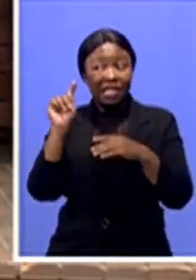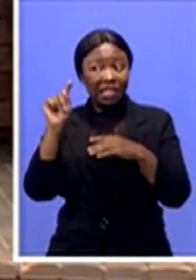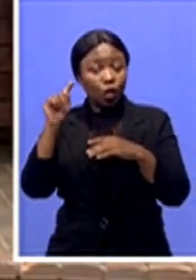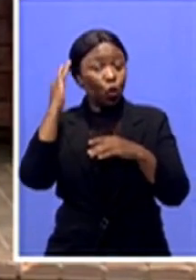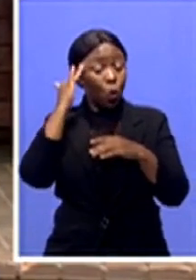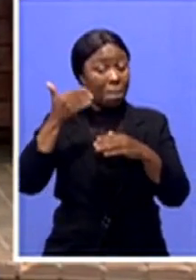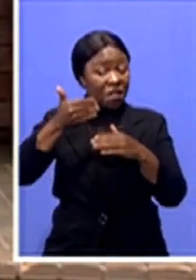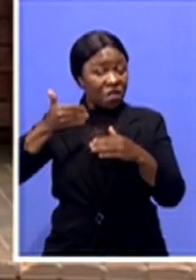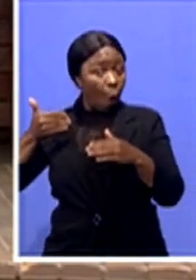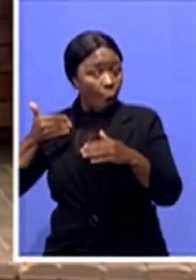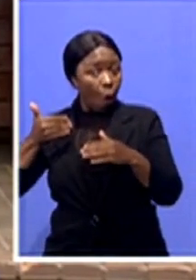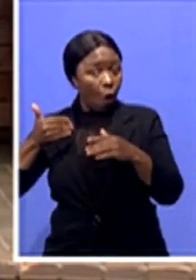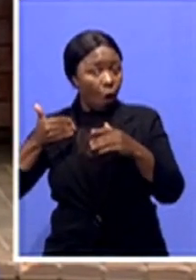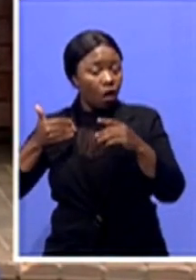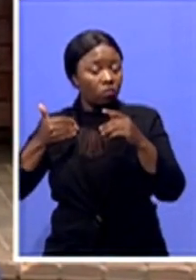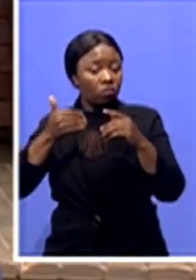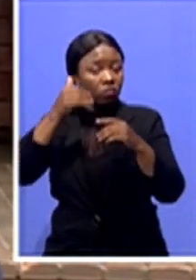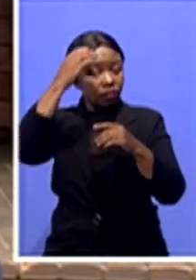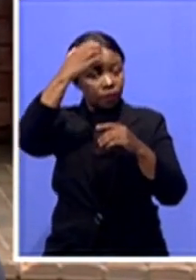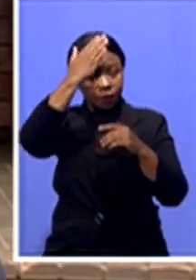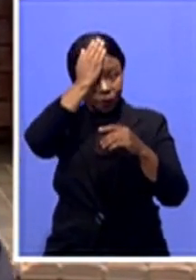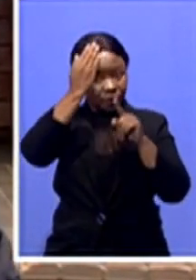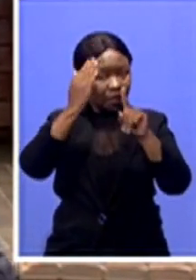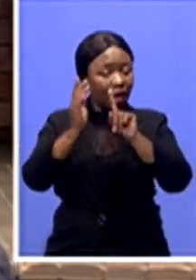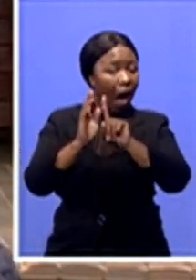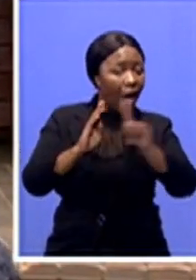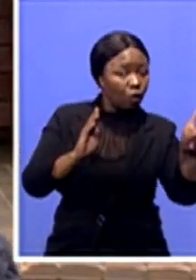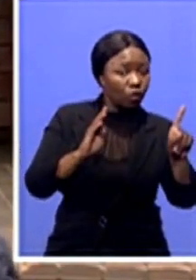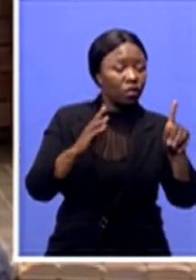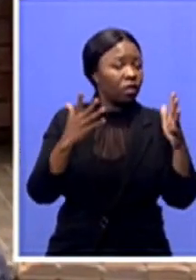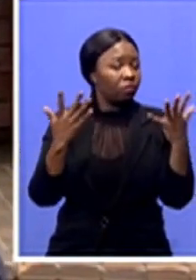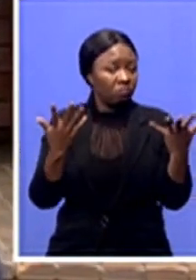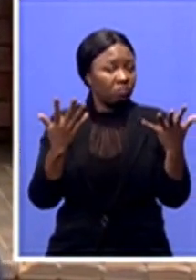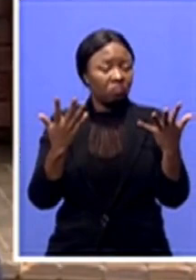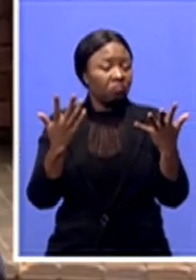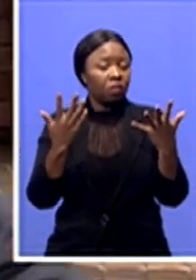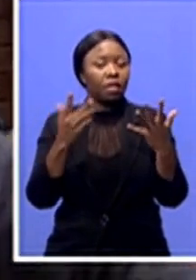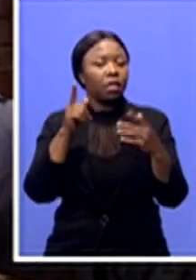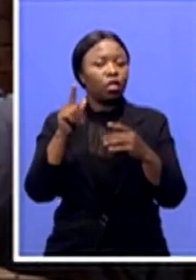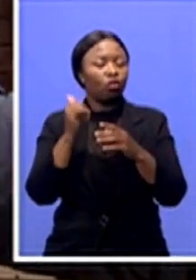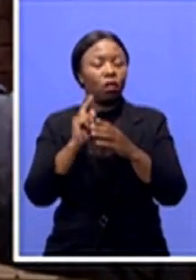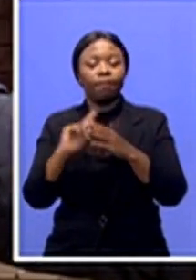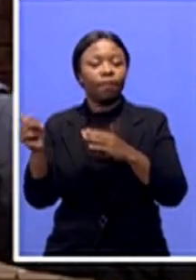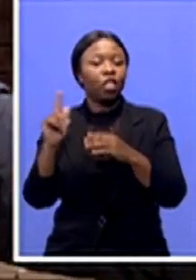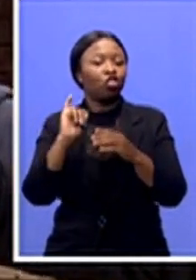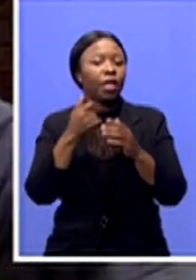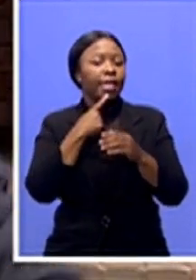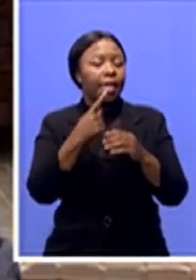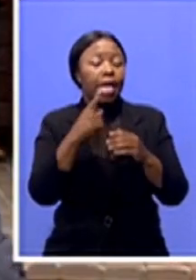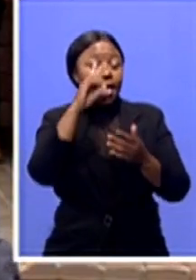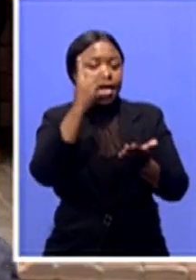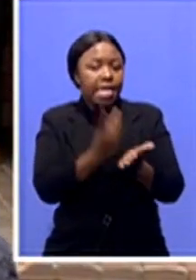before it was announced that former President Jacob Zuma would be released on medical parole, but just said once the decision was taken by the